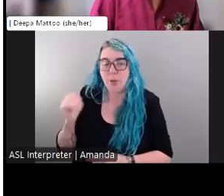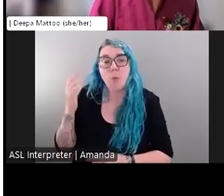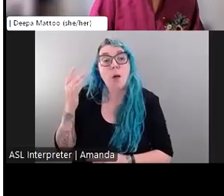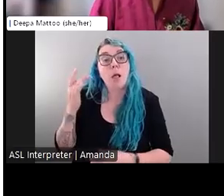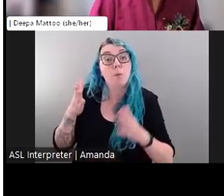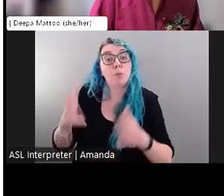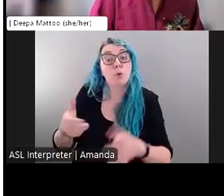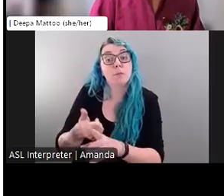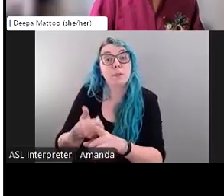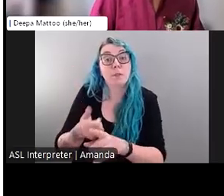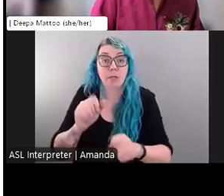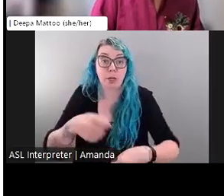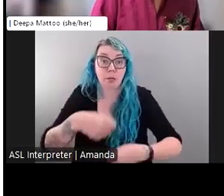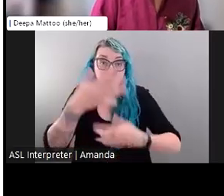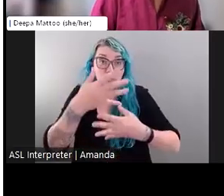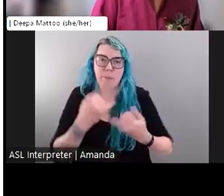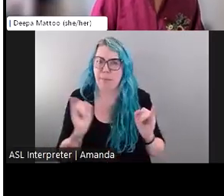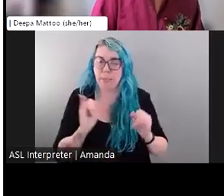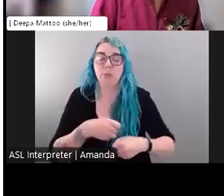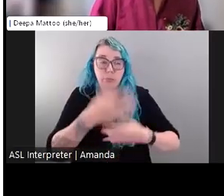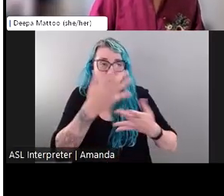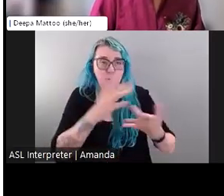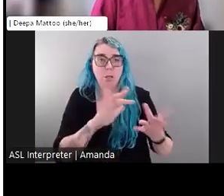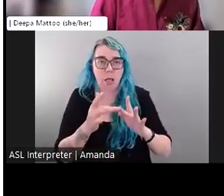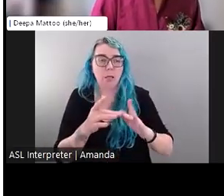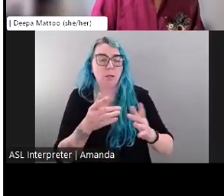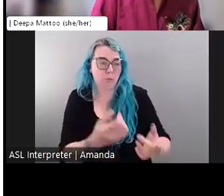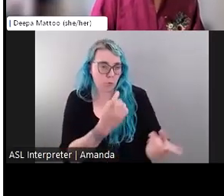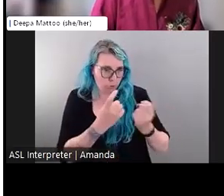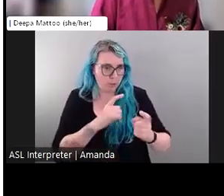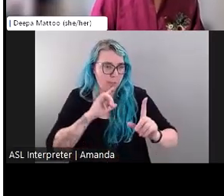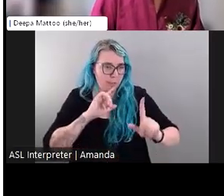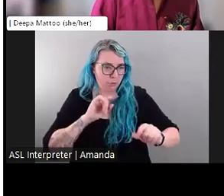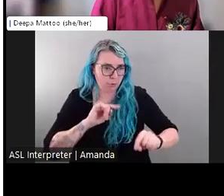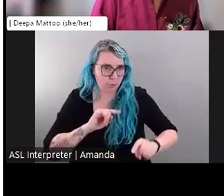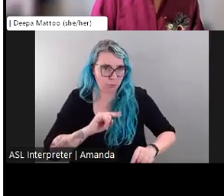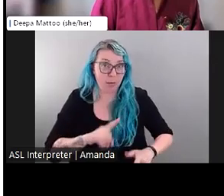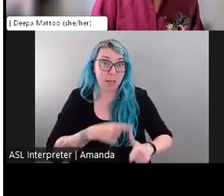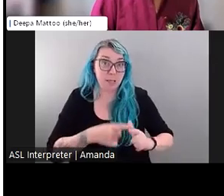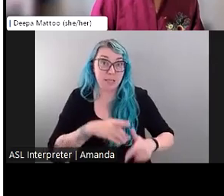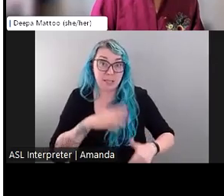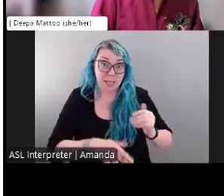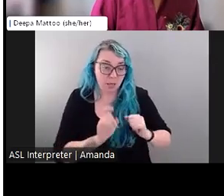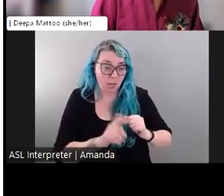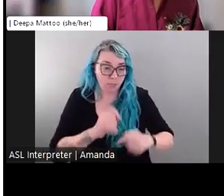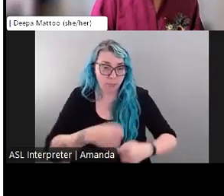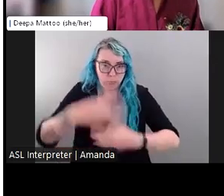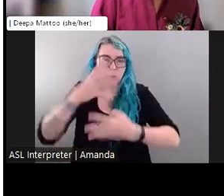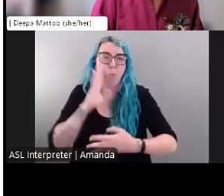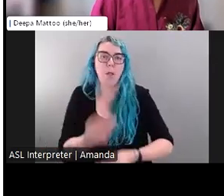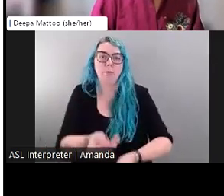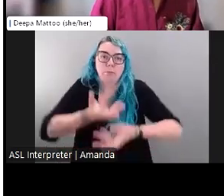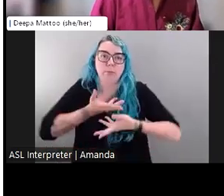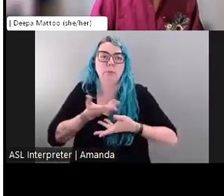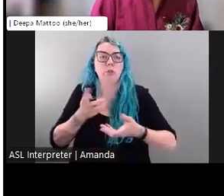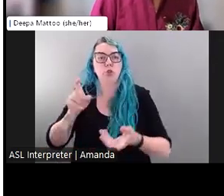to the questions directed, and the response will give you ideas of what is happening and